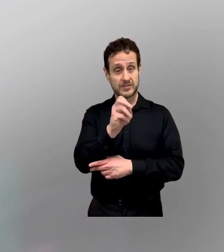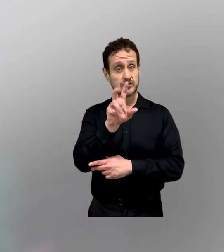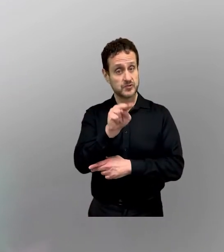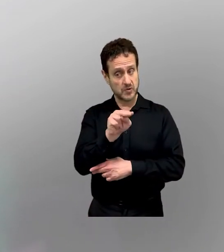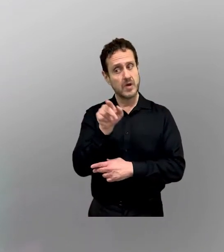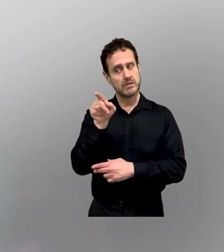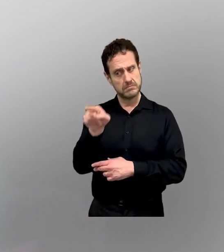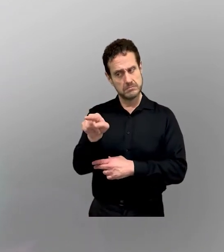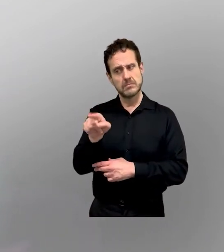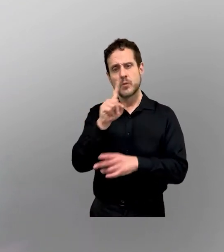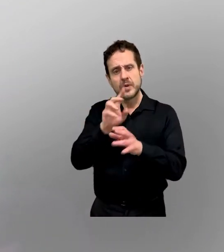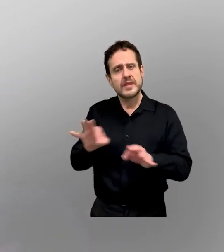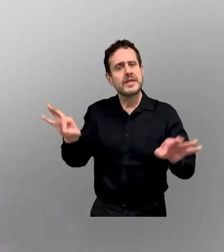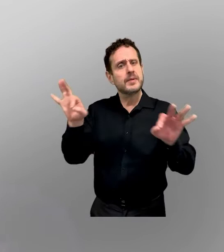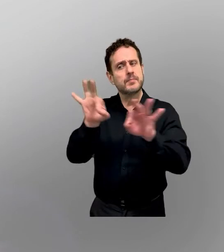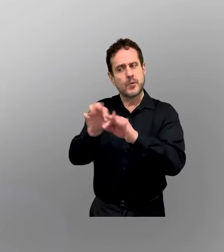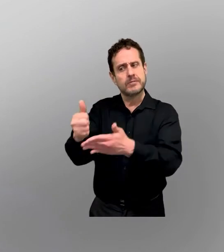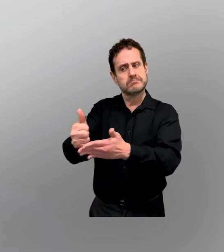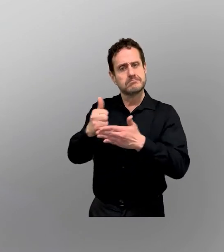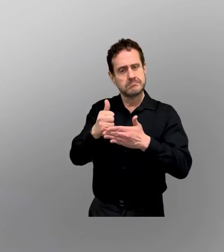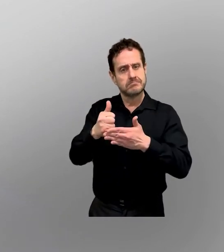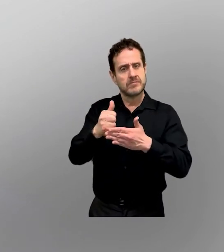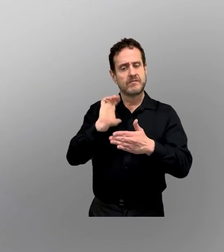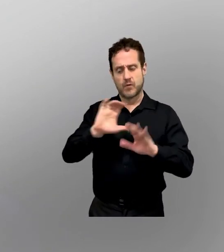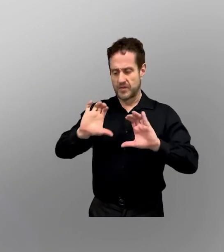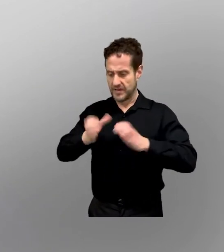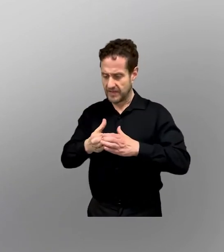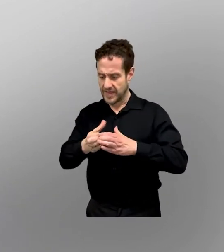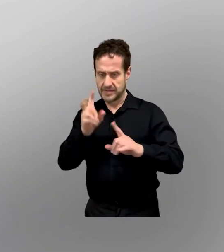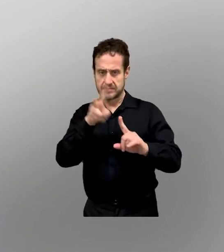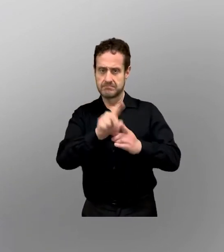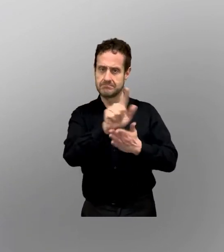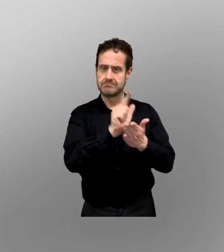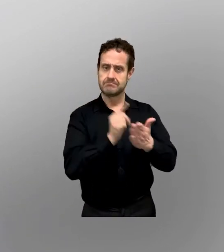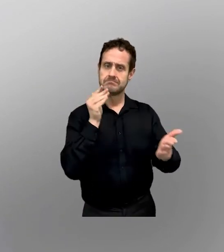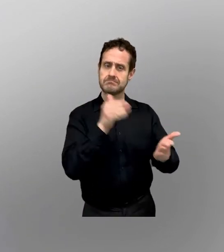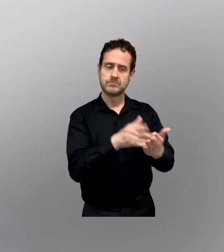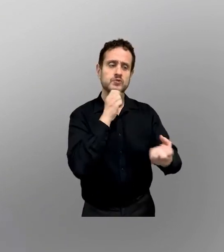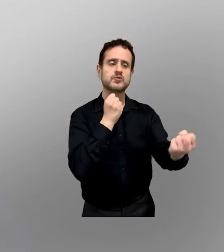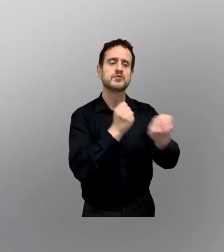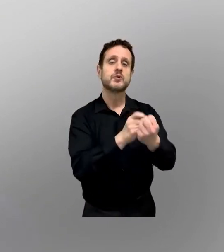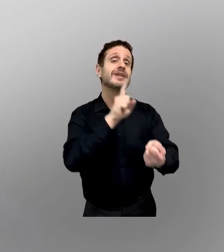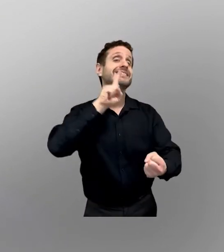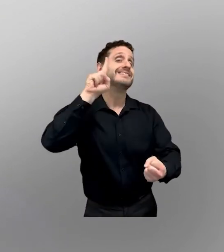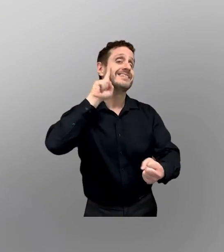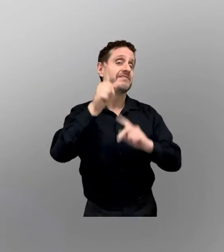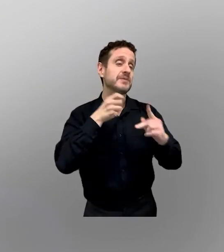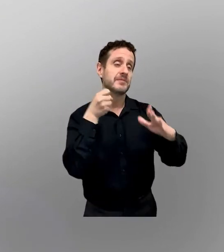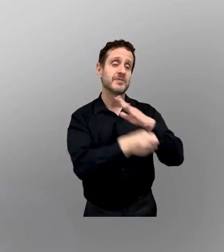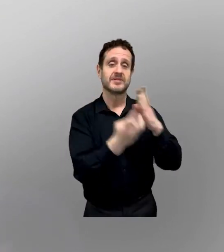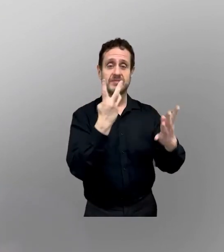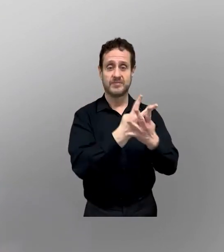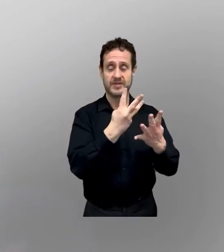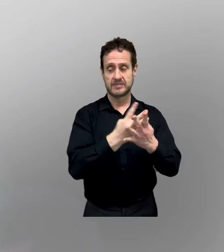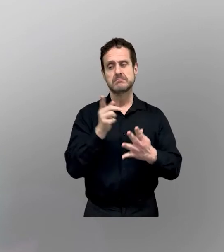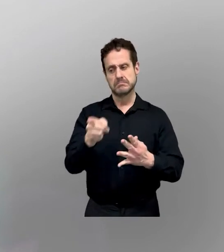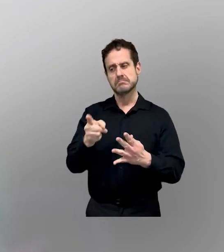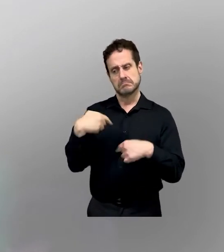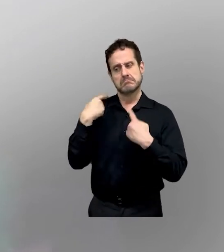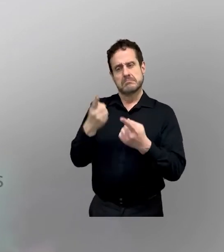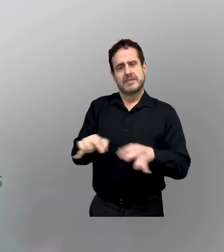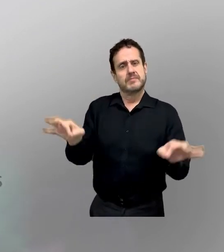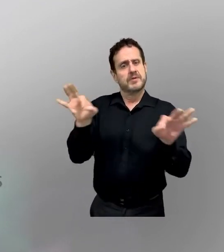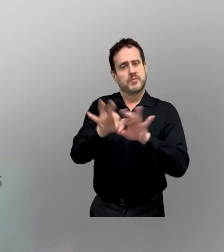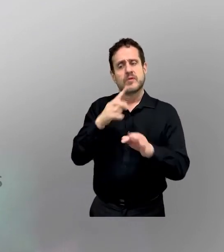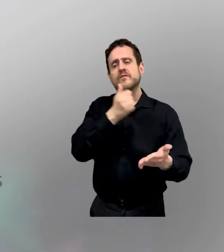Winston and Strawn has been critical in the class action litigation on behalf of deaf prisoners. They also have